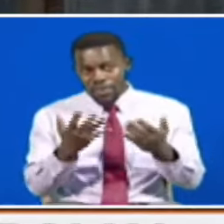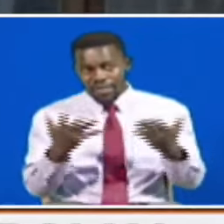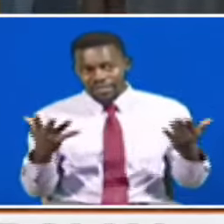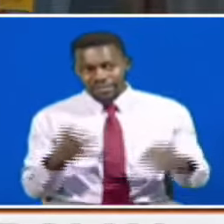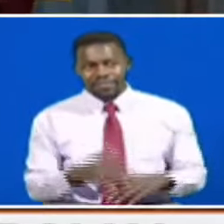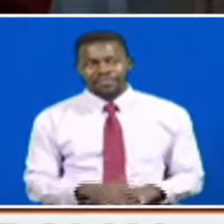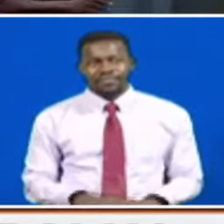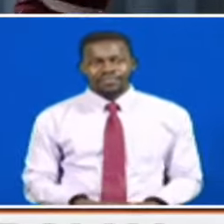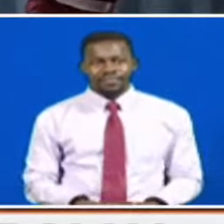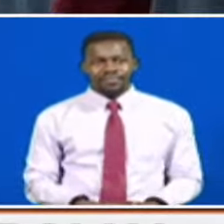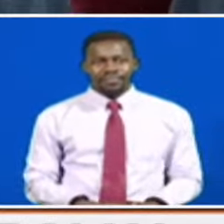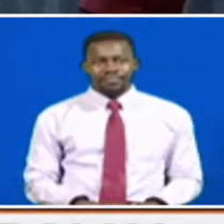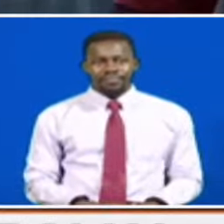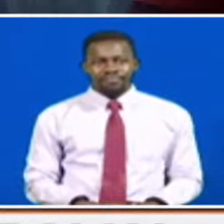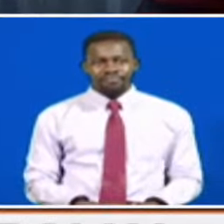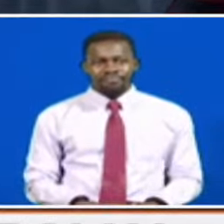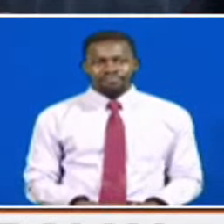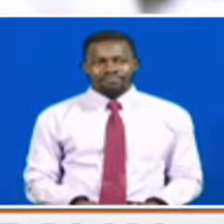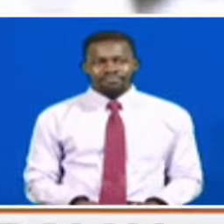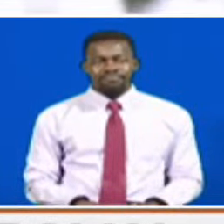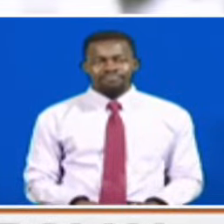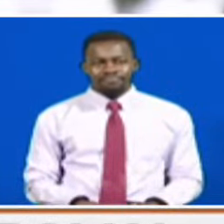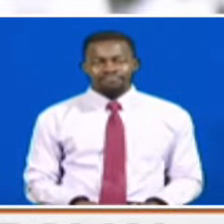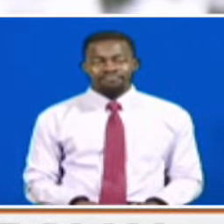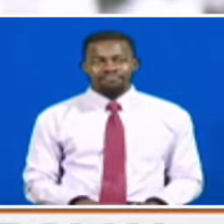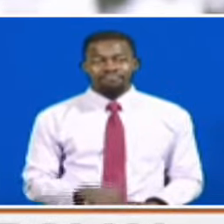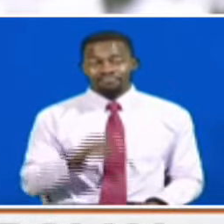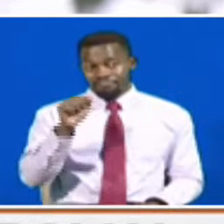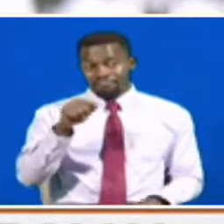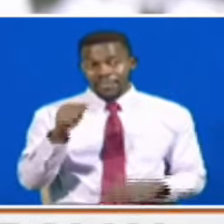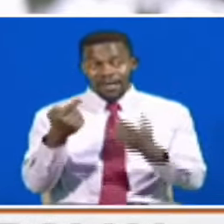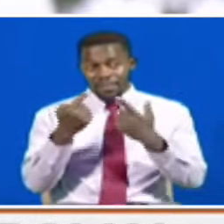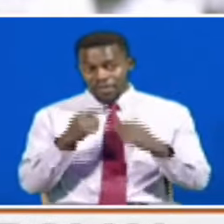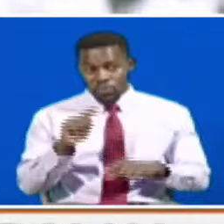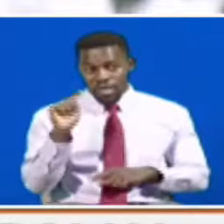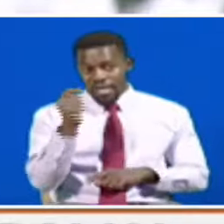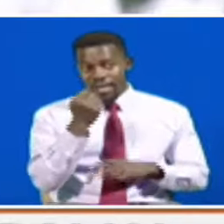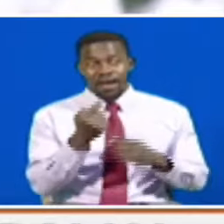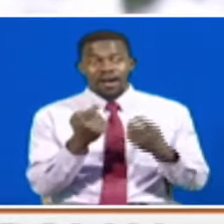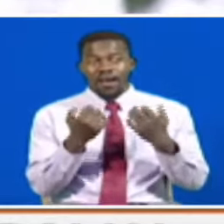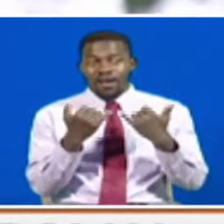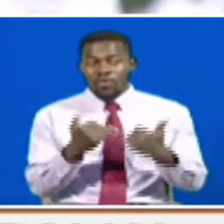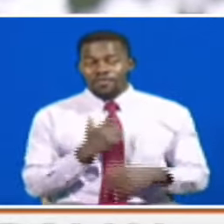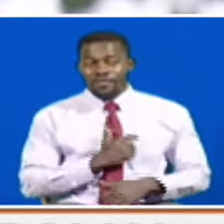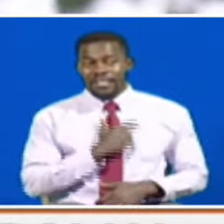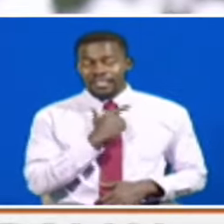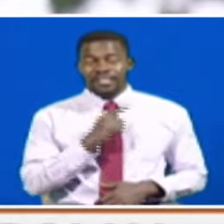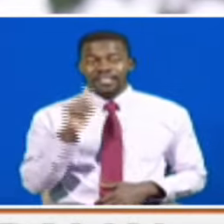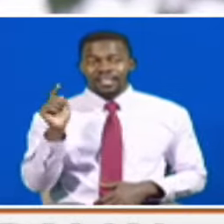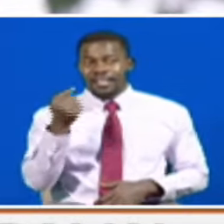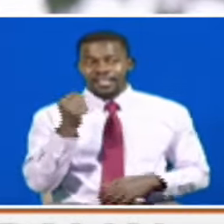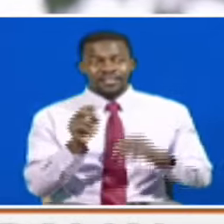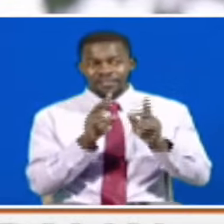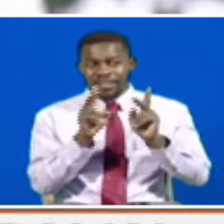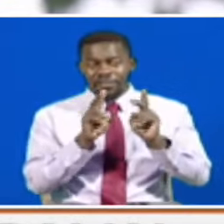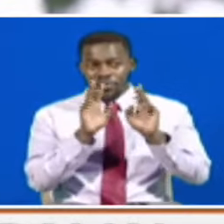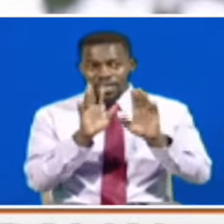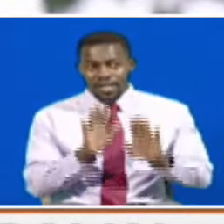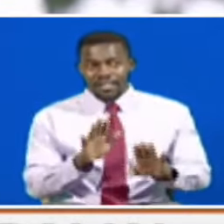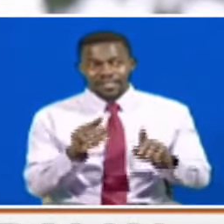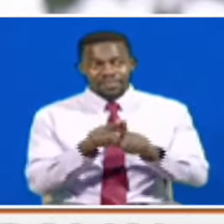of the season. Obviously, we're leading still the championship. Coming here to Kenya now, much earlier in the season. Yeah,